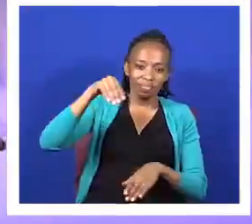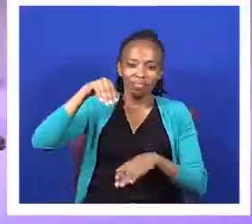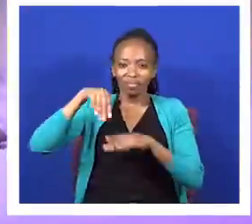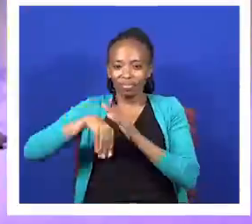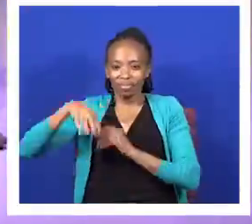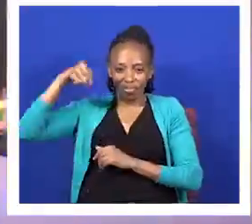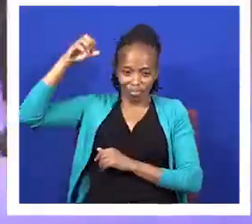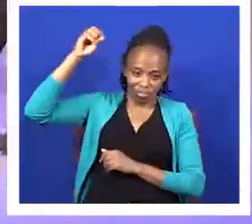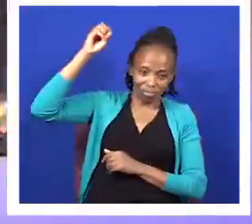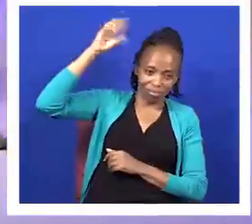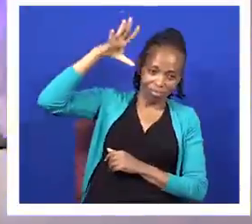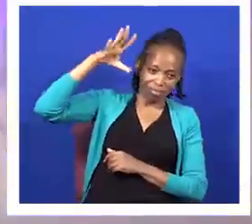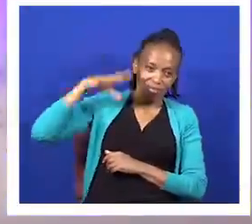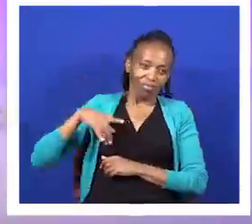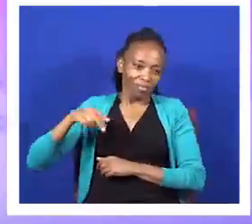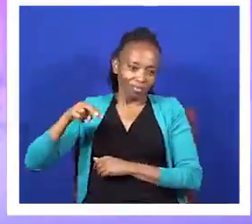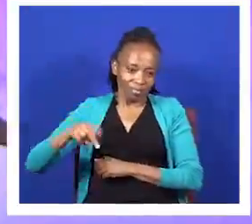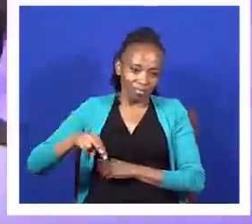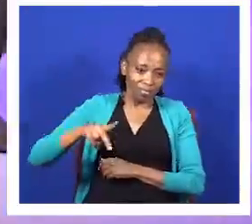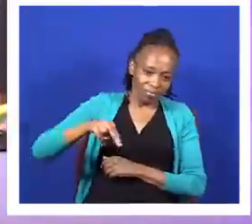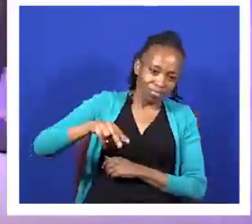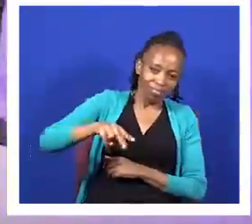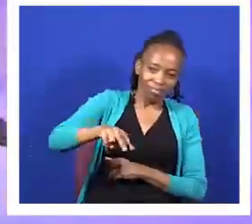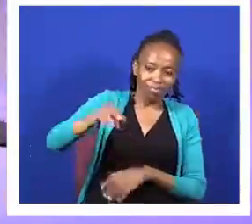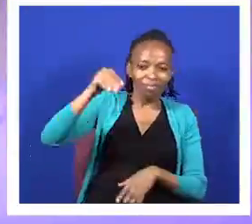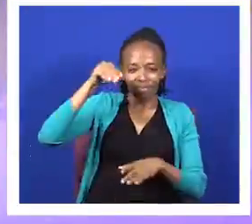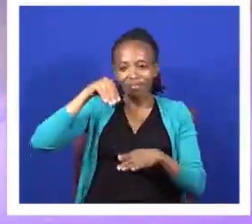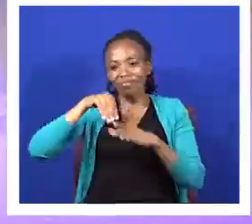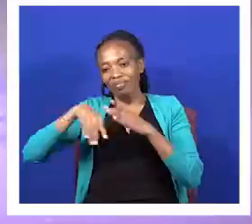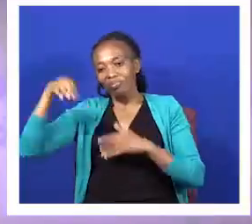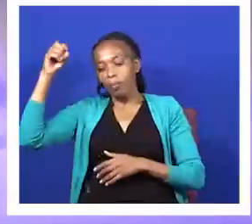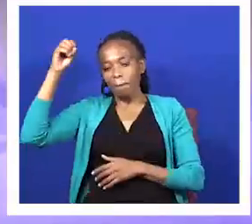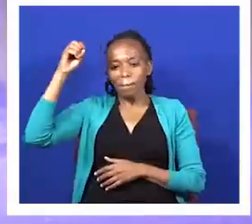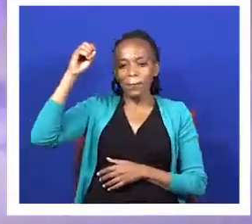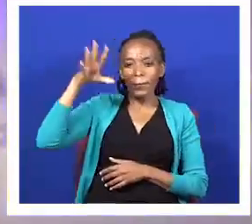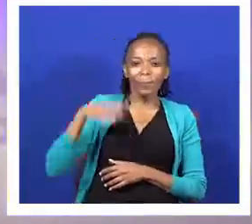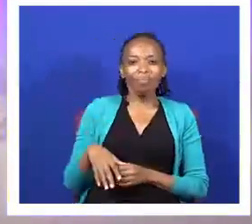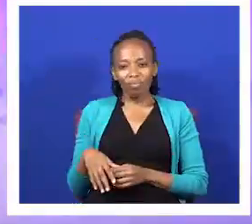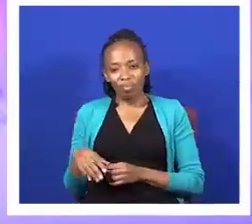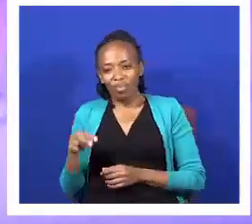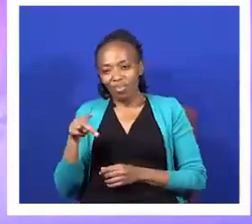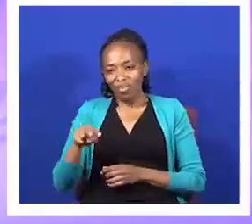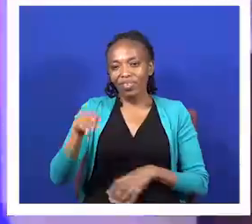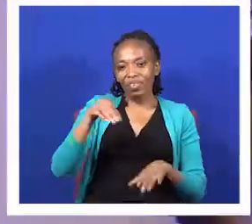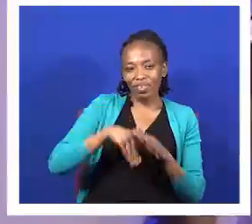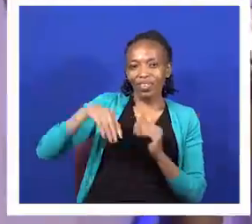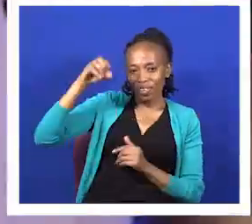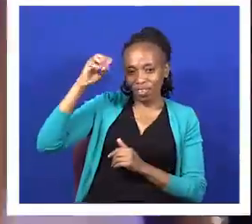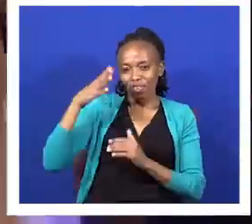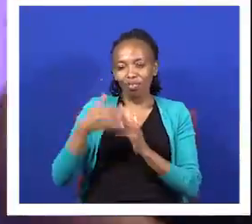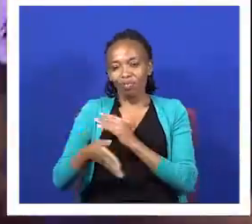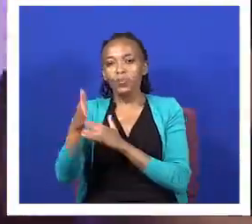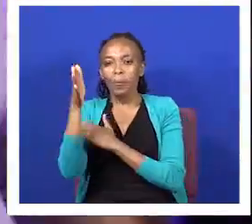walk, walk in the light. Walk, walk, walk in the light.